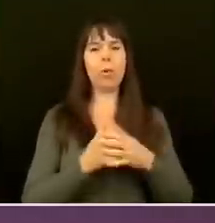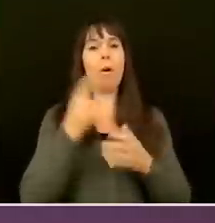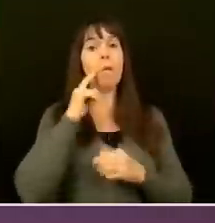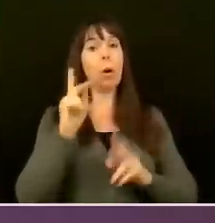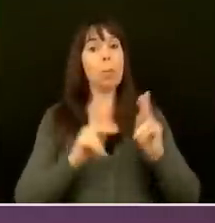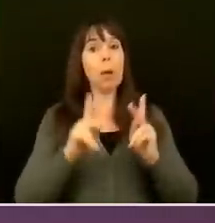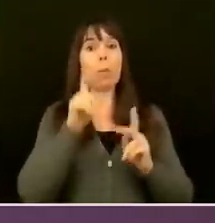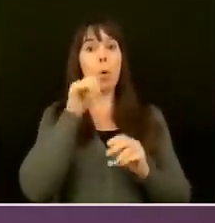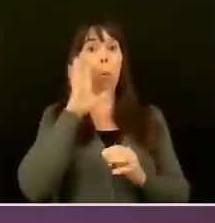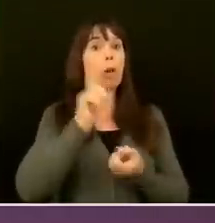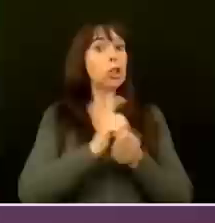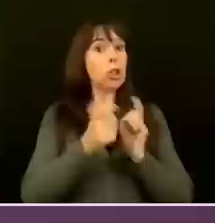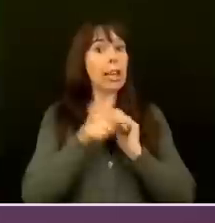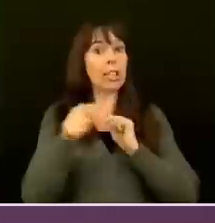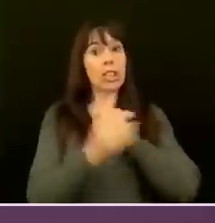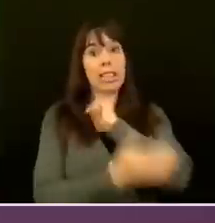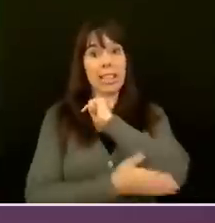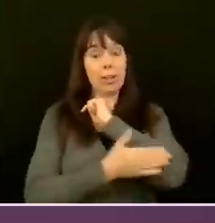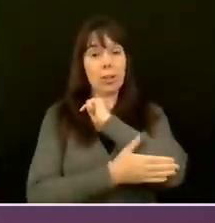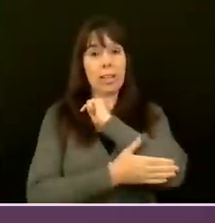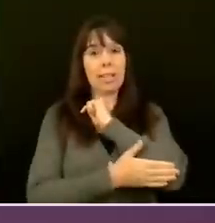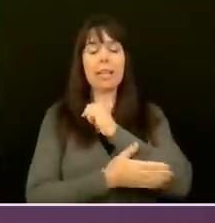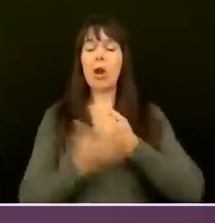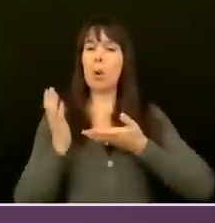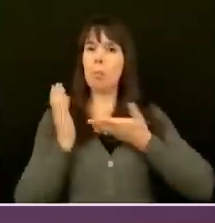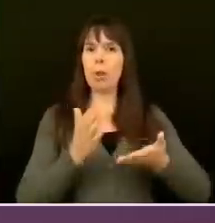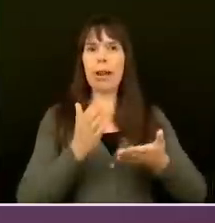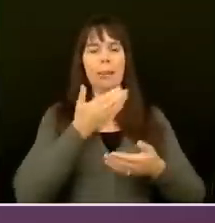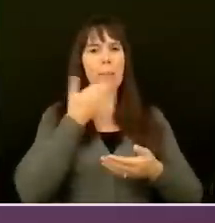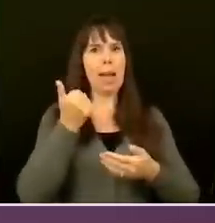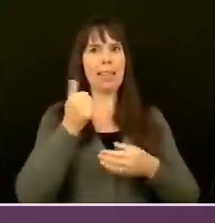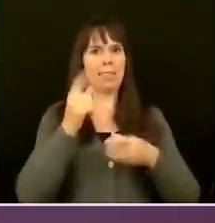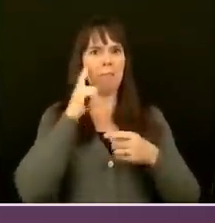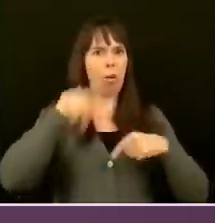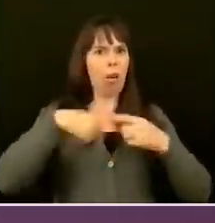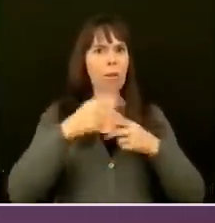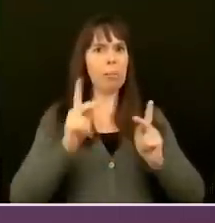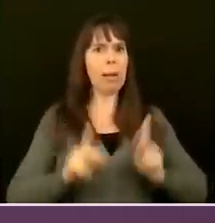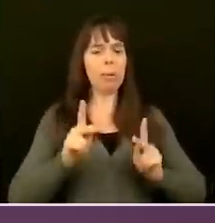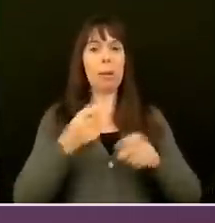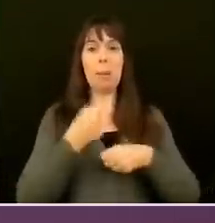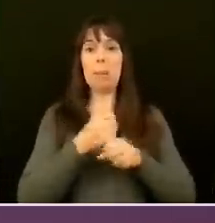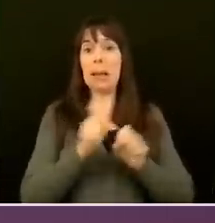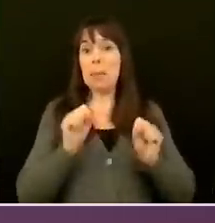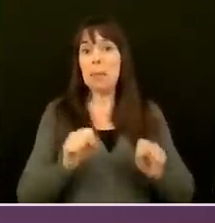that are going to change this country, bring out the best in us, make it possible for